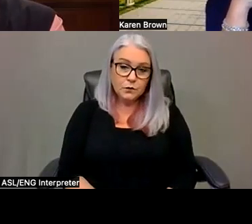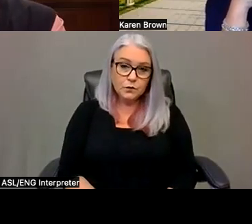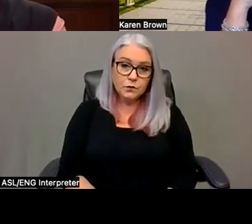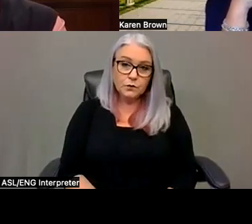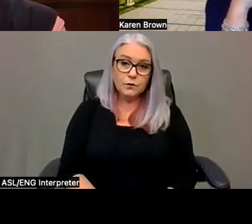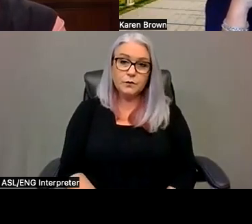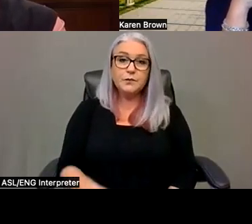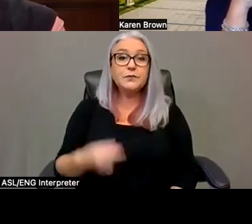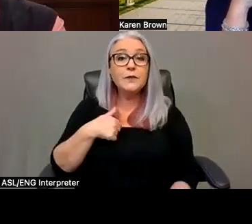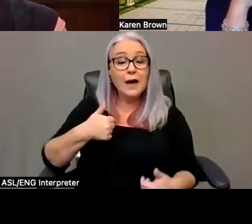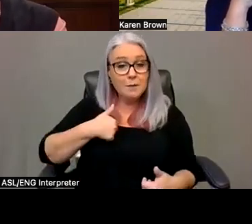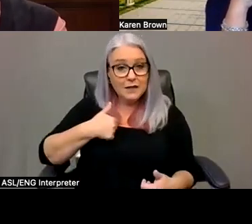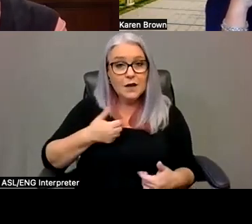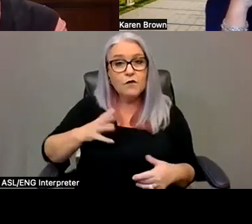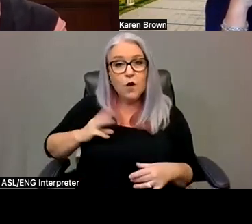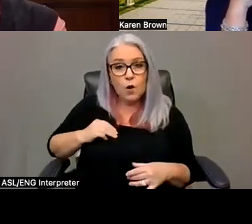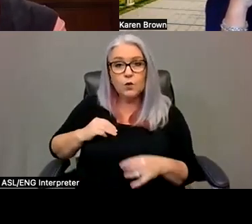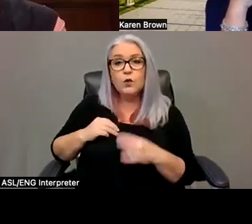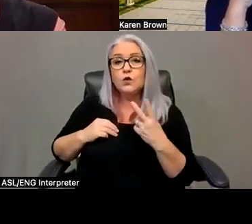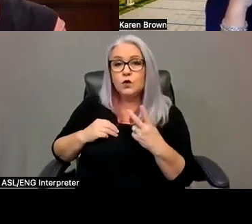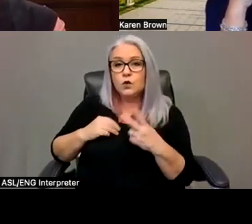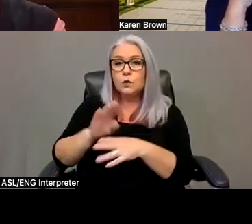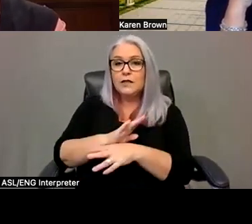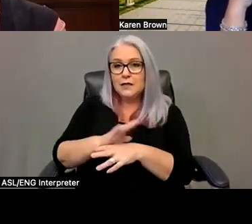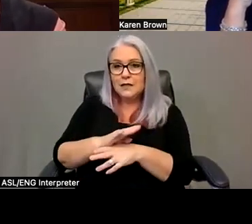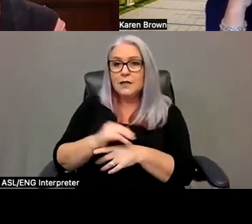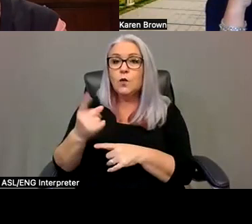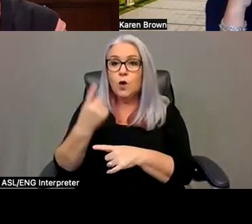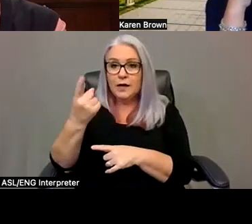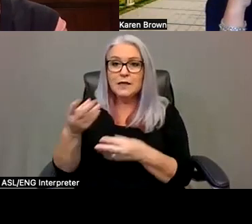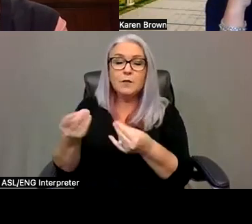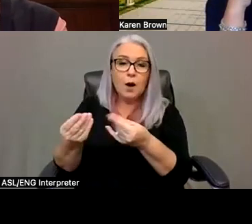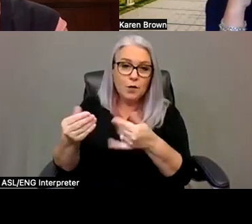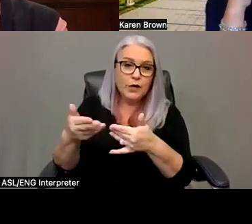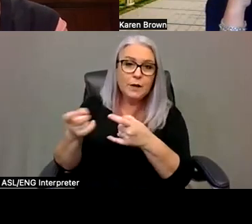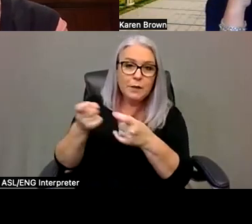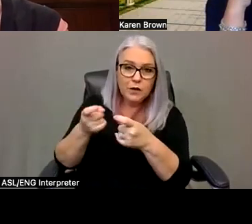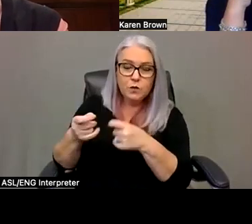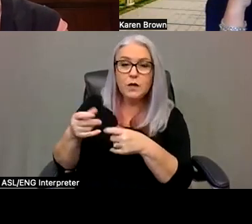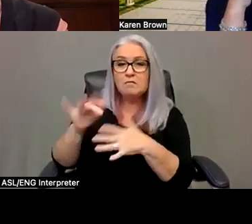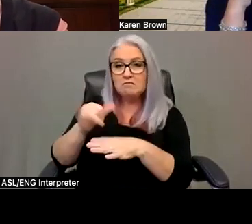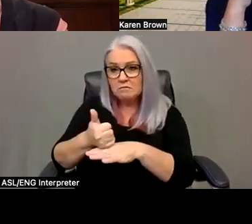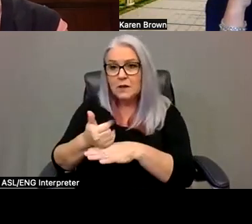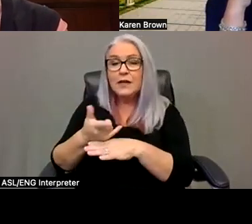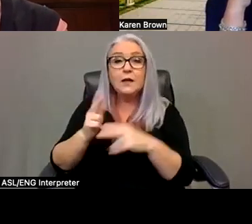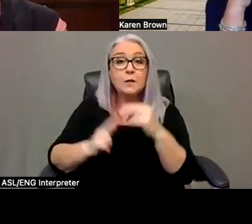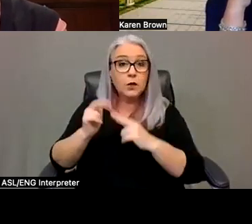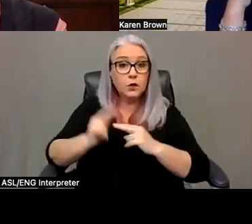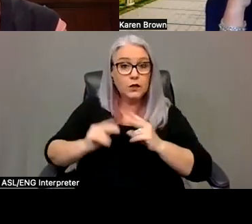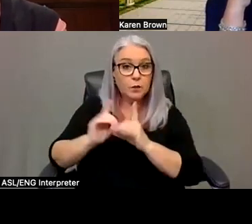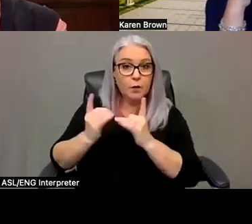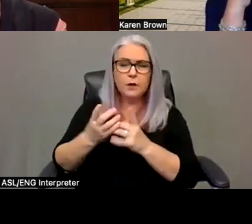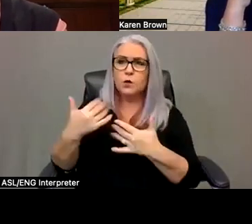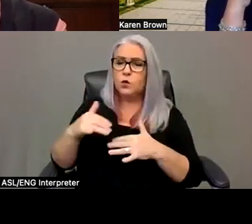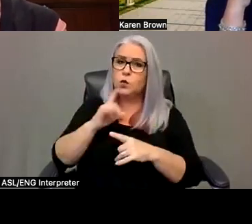I own two businesses in Tarrytown, and one of them is a property management firm. And the building department is very good about going